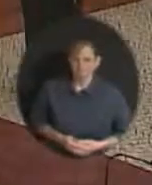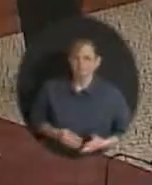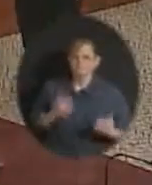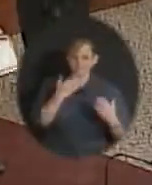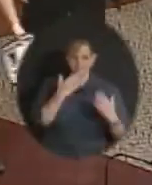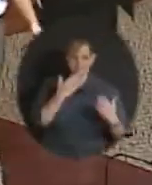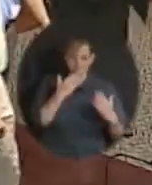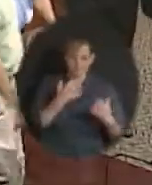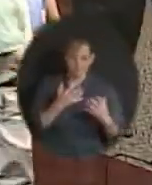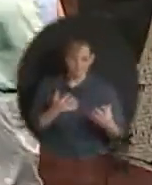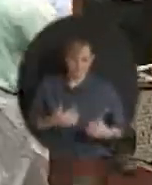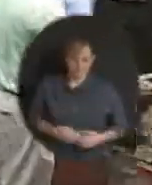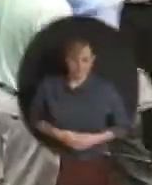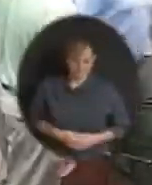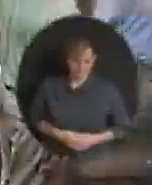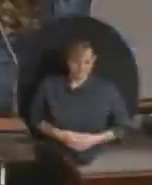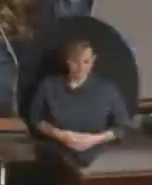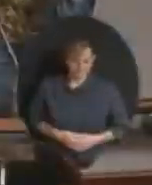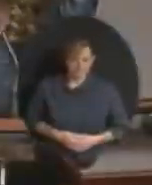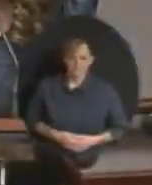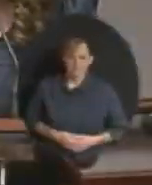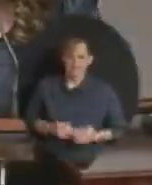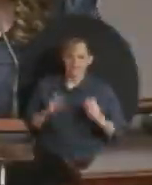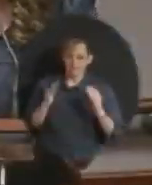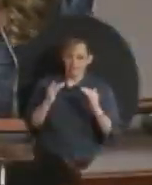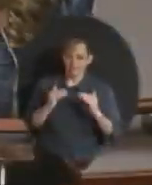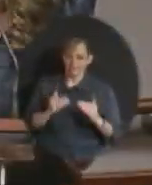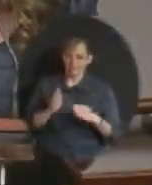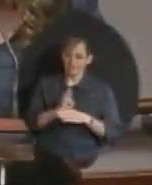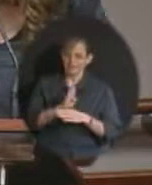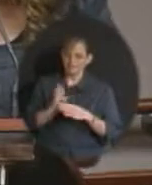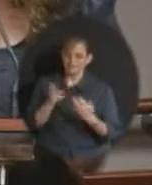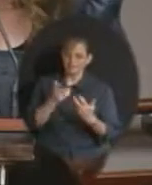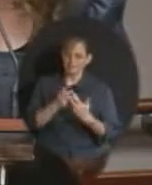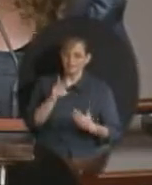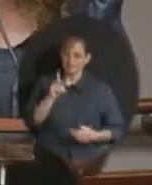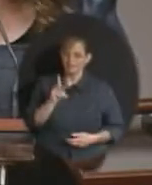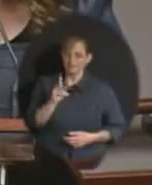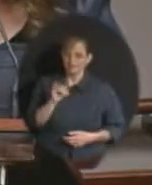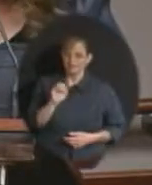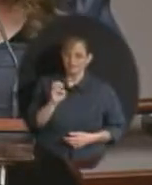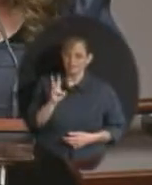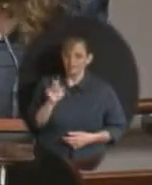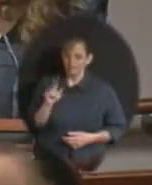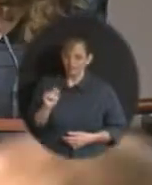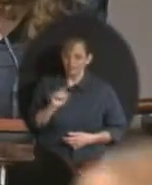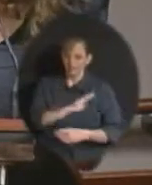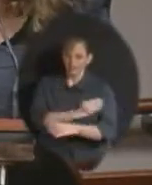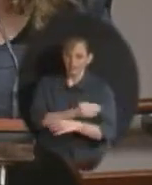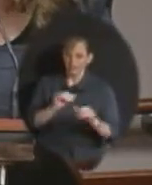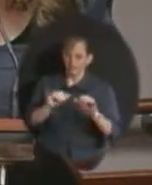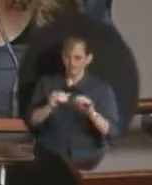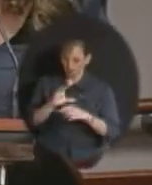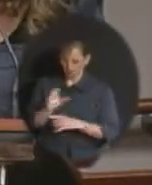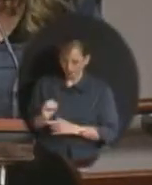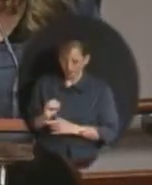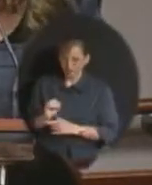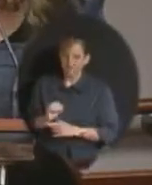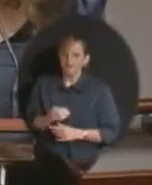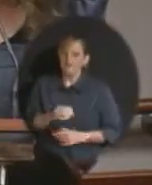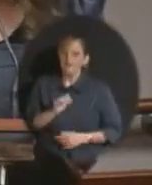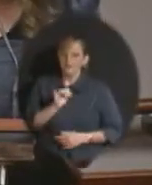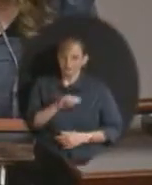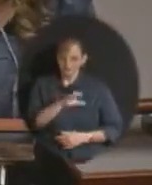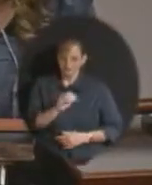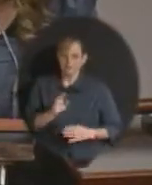Thank you very much. Our next business partner is Kiewit Power Engineers Company. Kiewit Power Engineers Company has been a